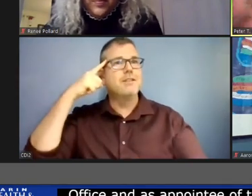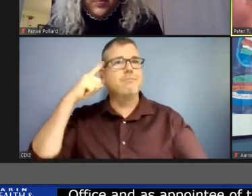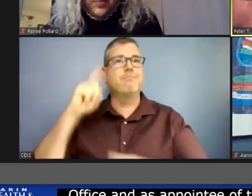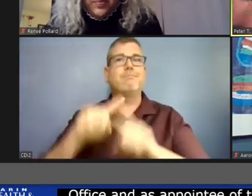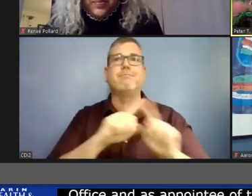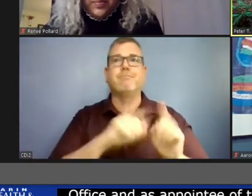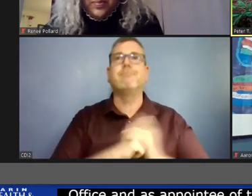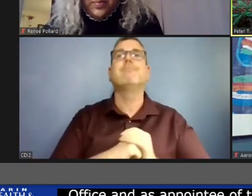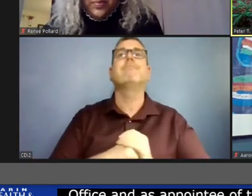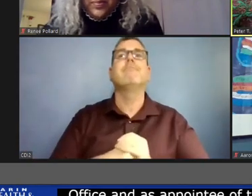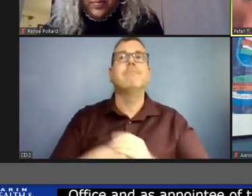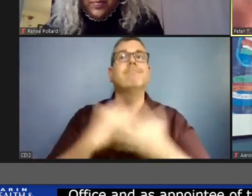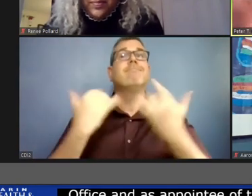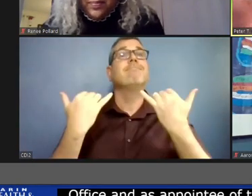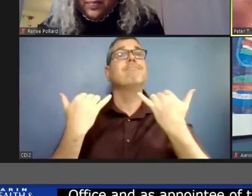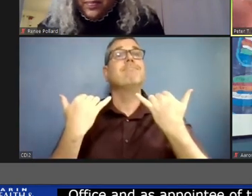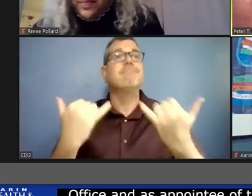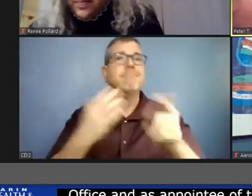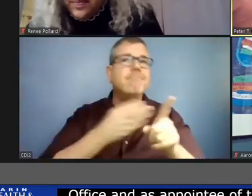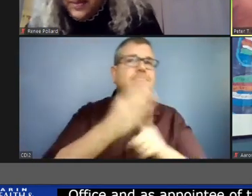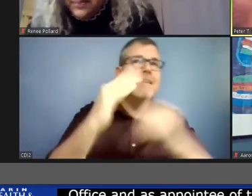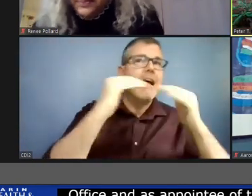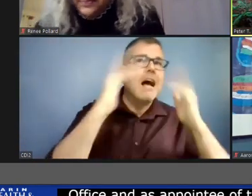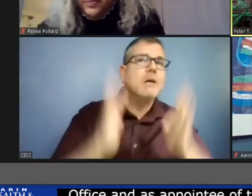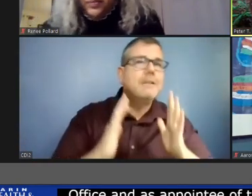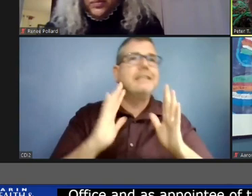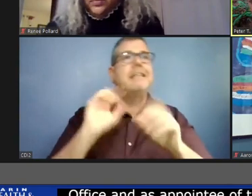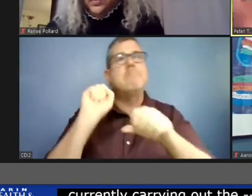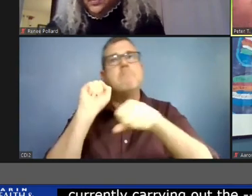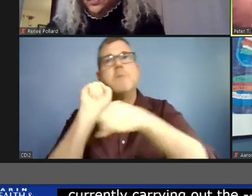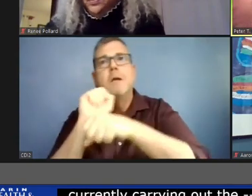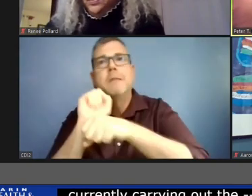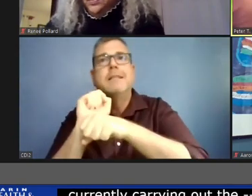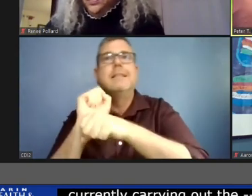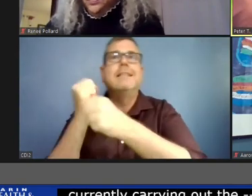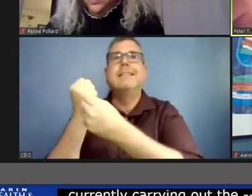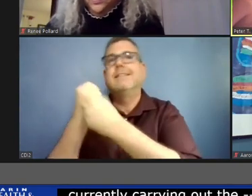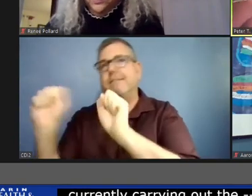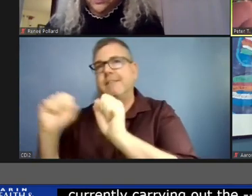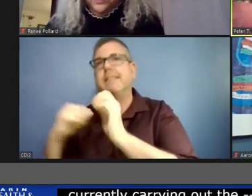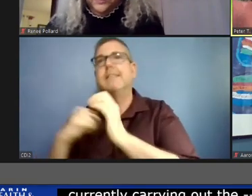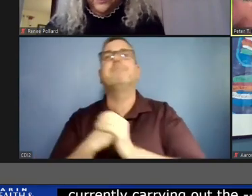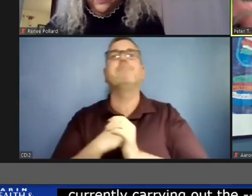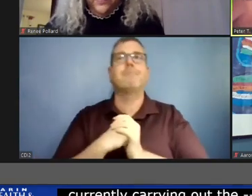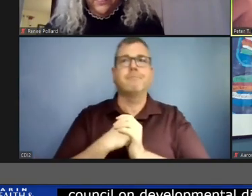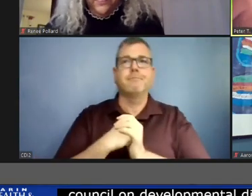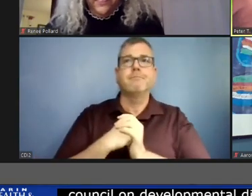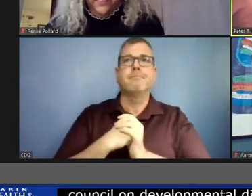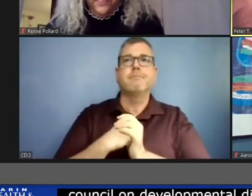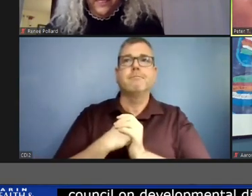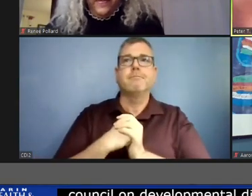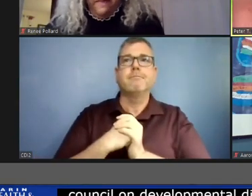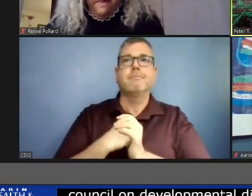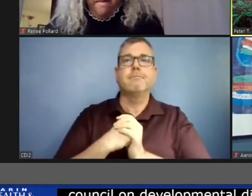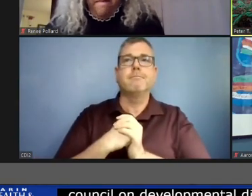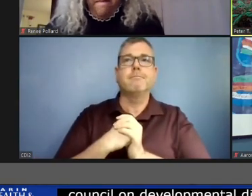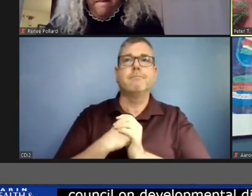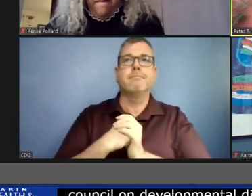State Council on Developmental Disabilities impacted more than 2.4 million